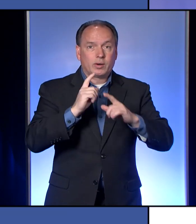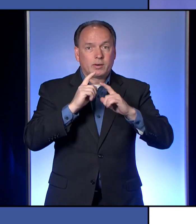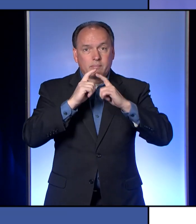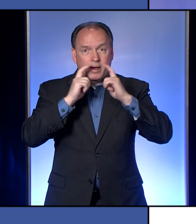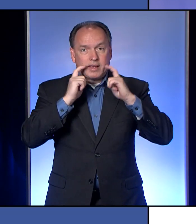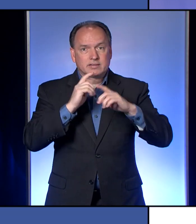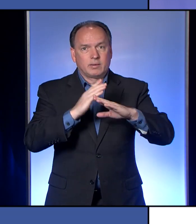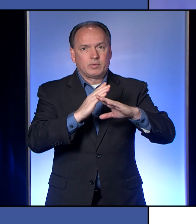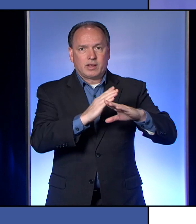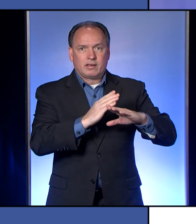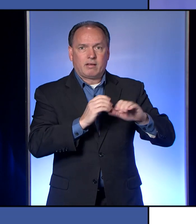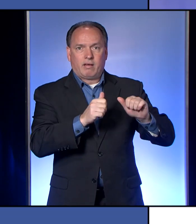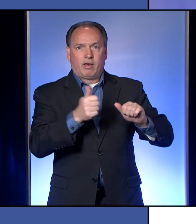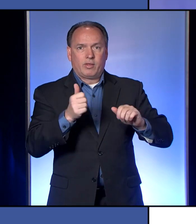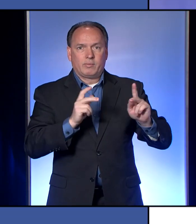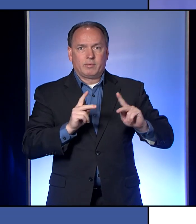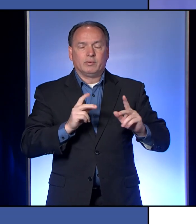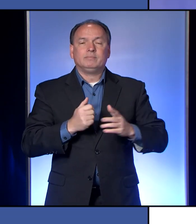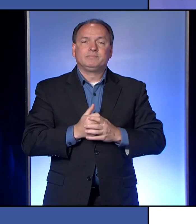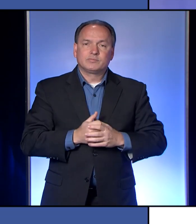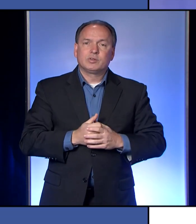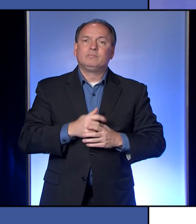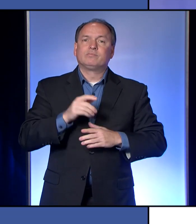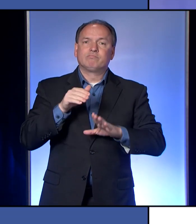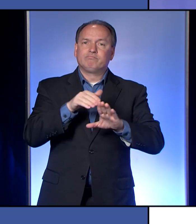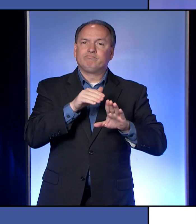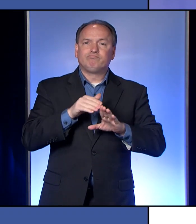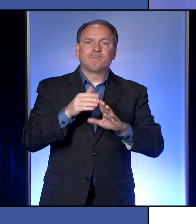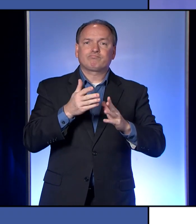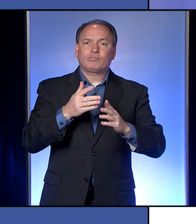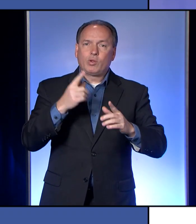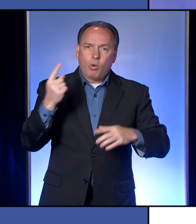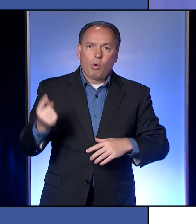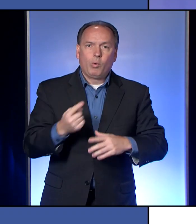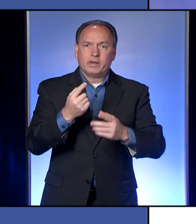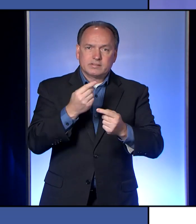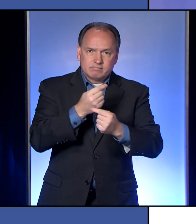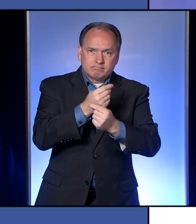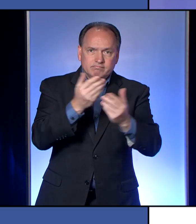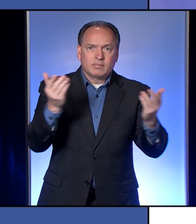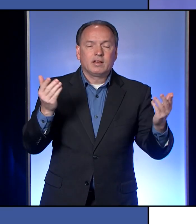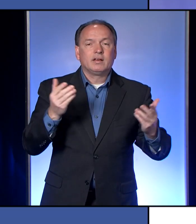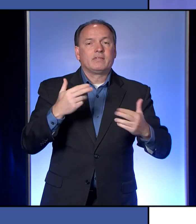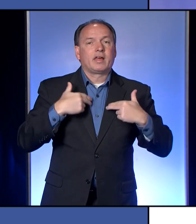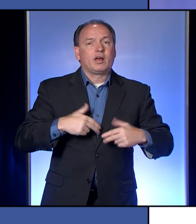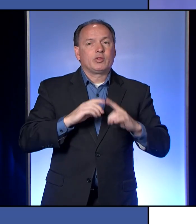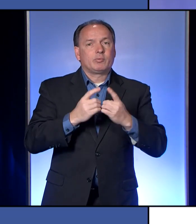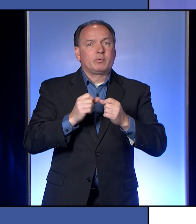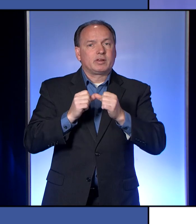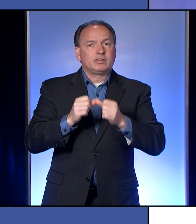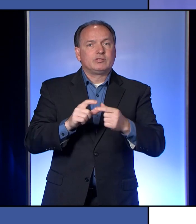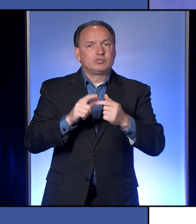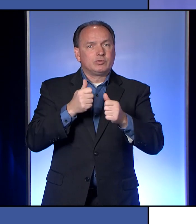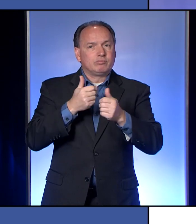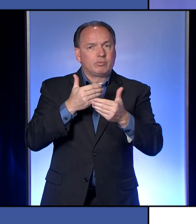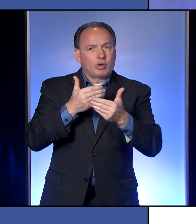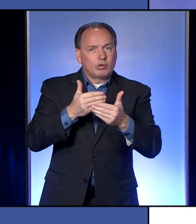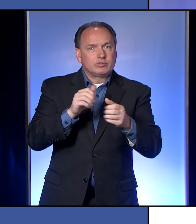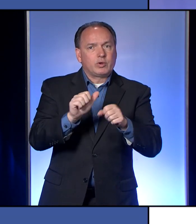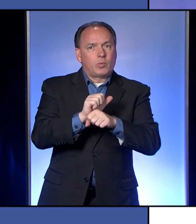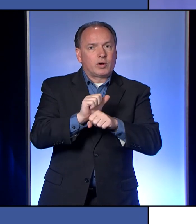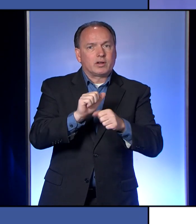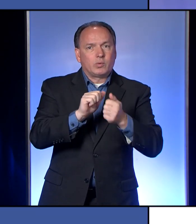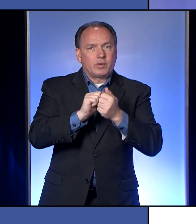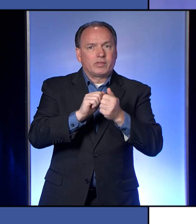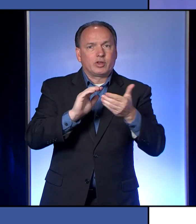protecting others. So with those reminders that I always give, the health department continues to closely work with our